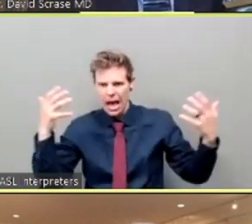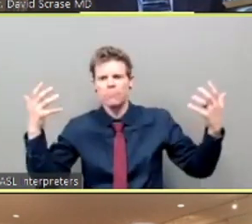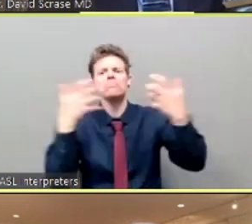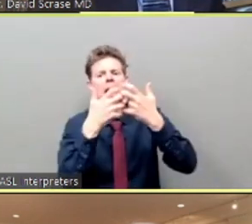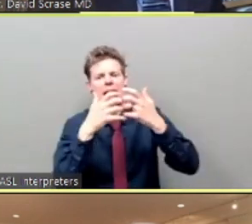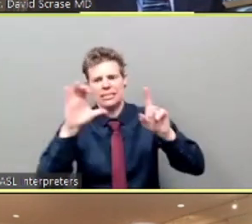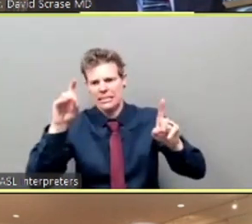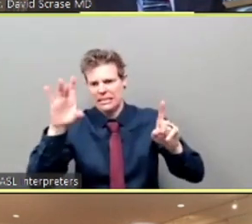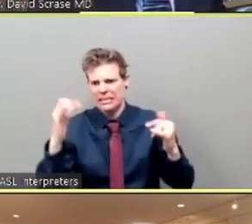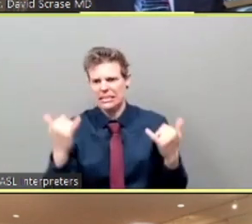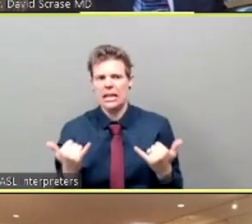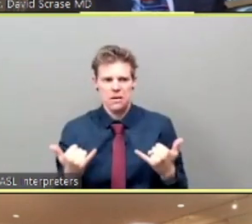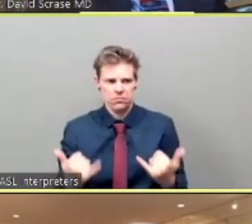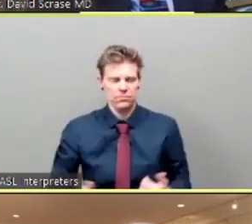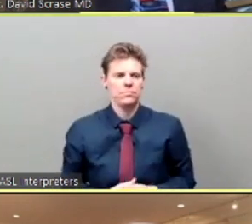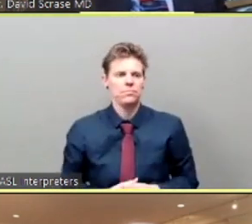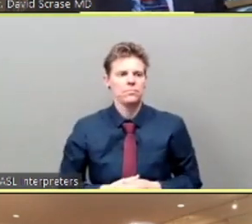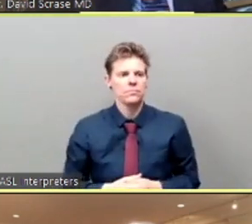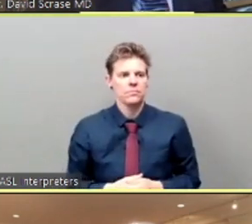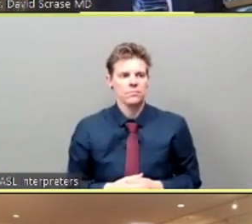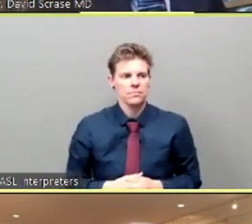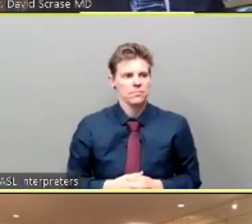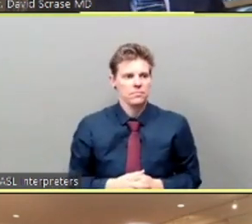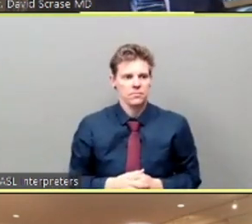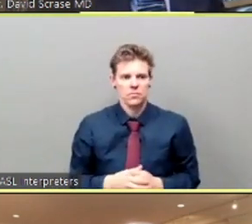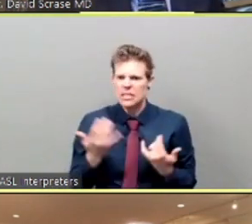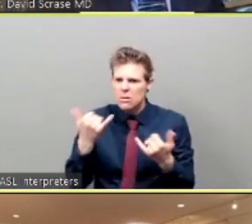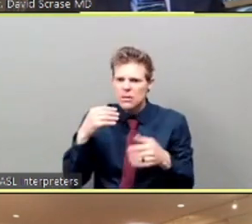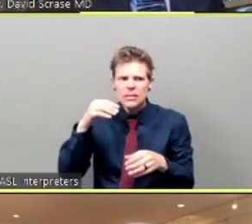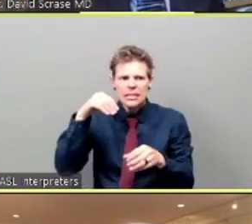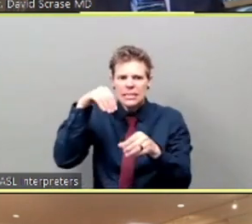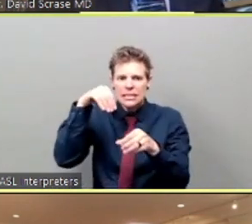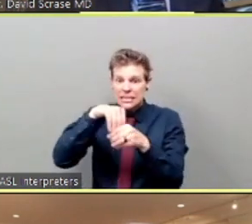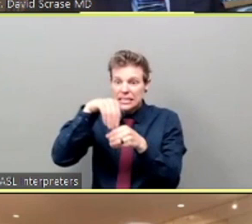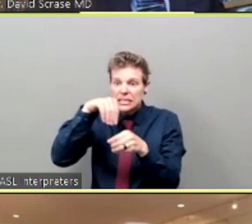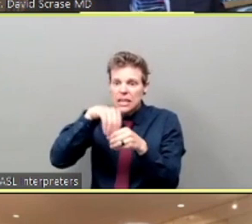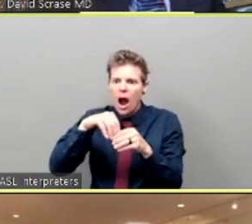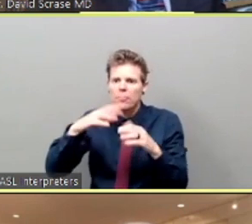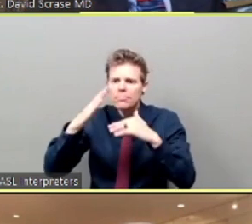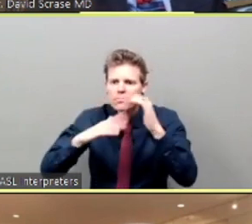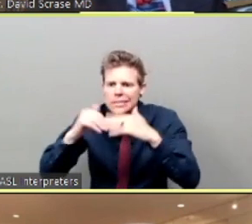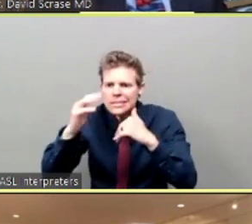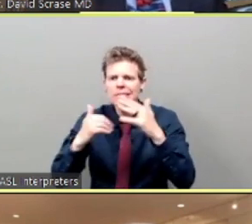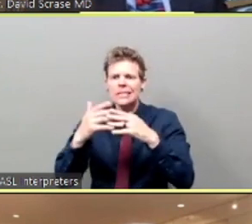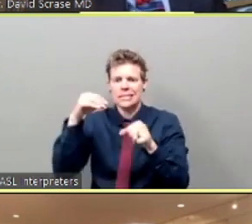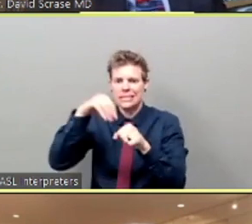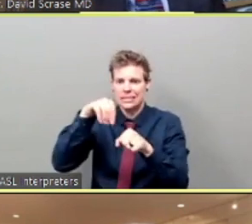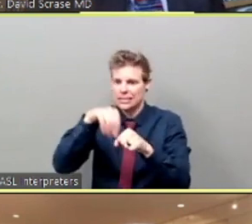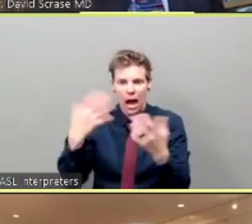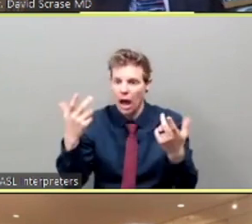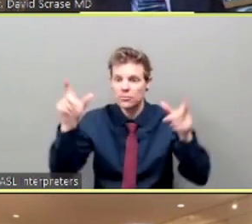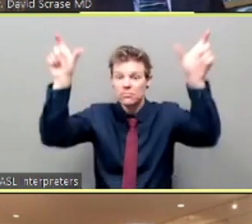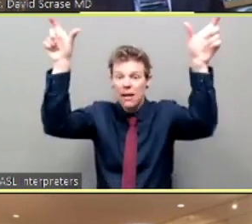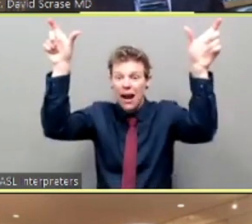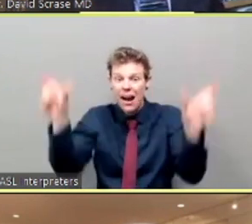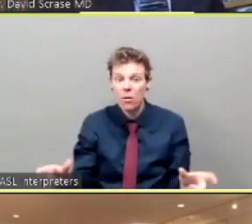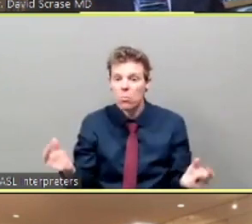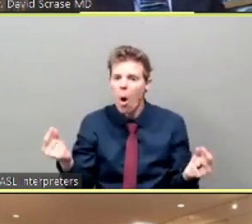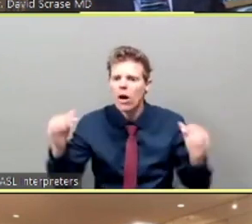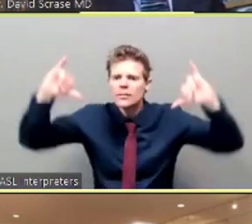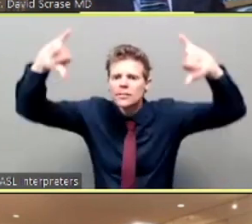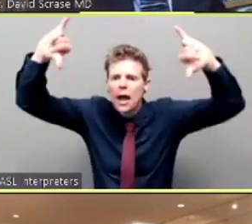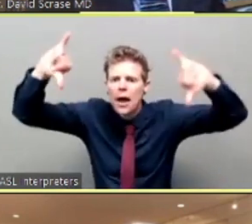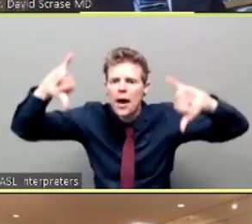notice everybody has a mask on for everything done indoors. And of course, this doesn't include just being at home with your